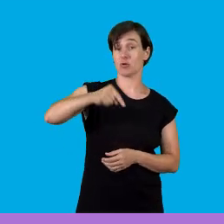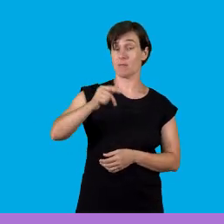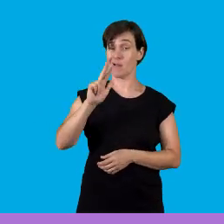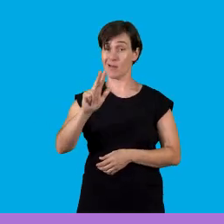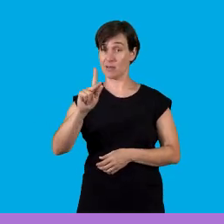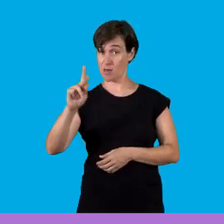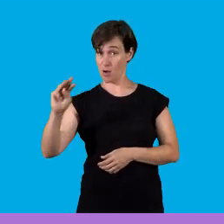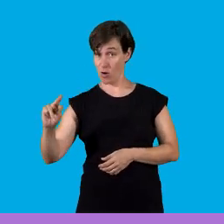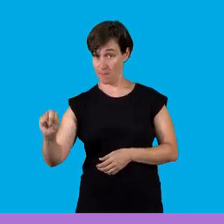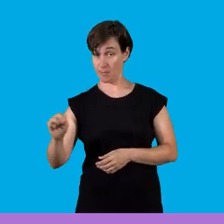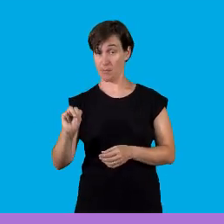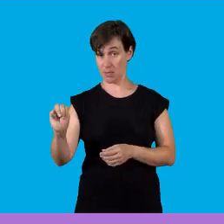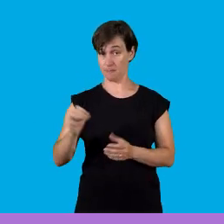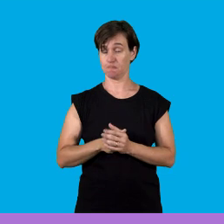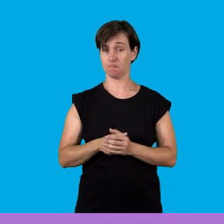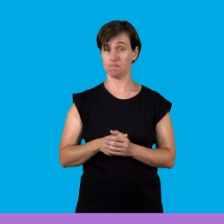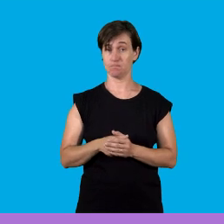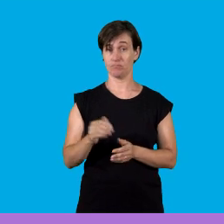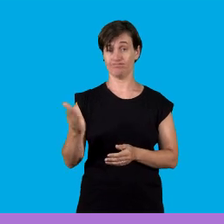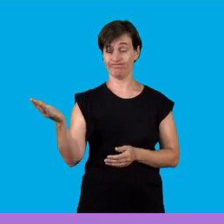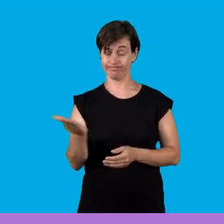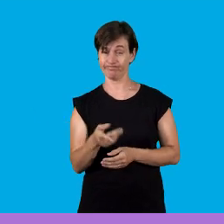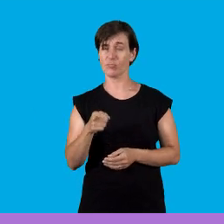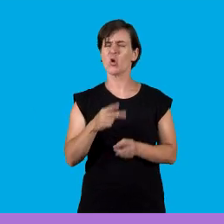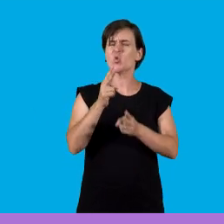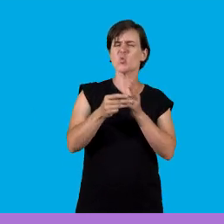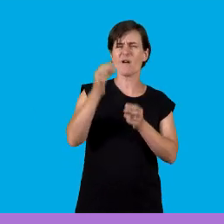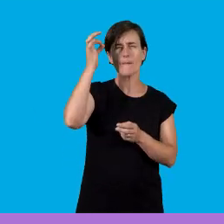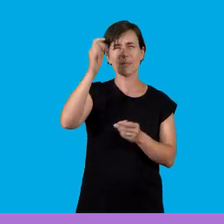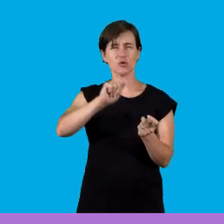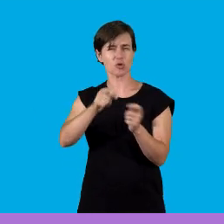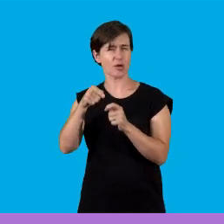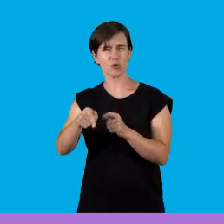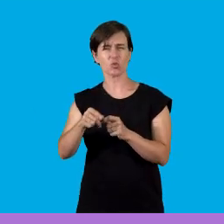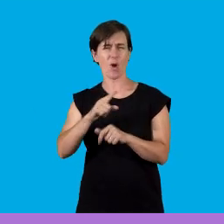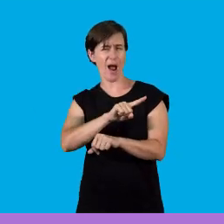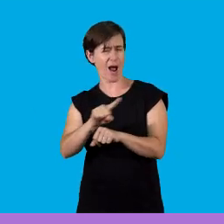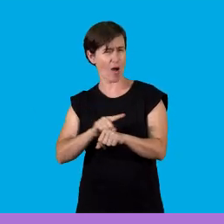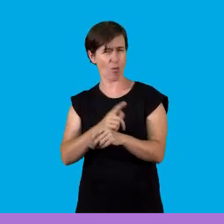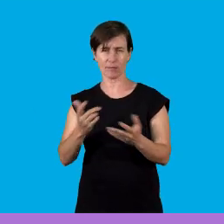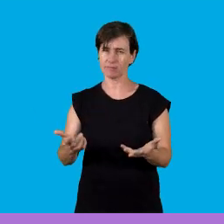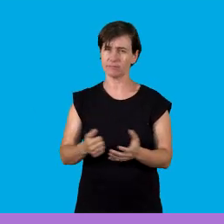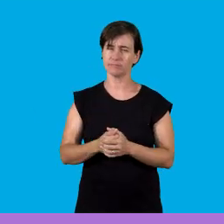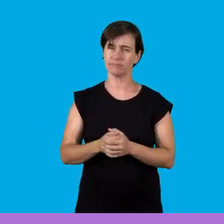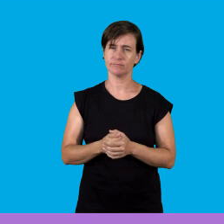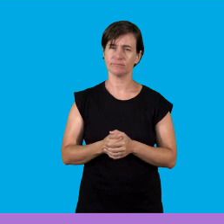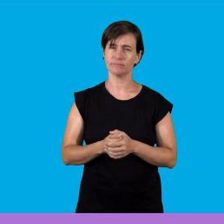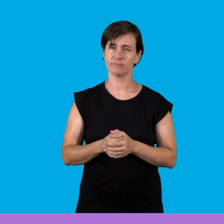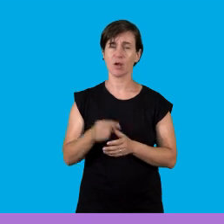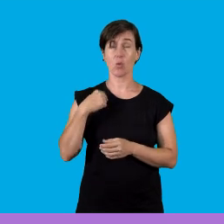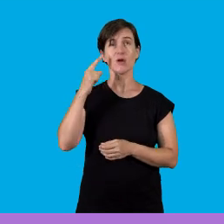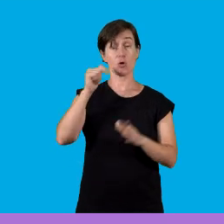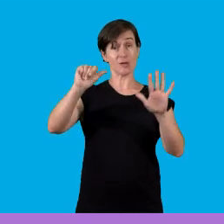0.8 kilometers. And now I'm going to convert my 12 minutes to hours, right?